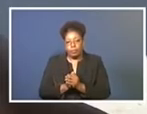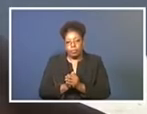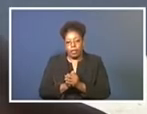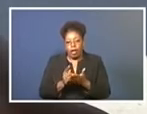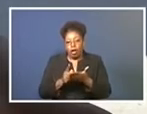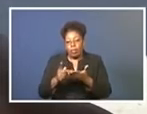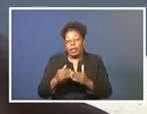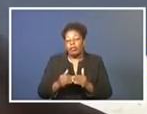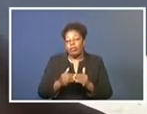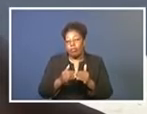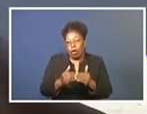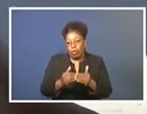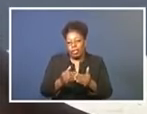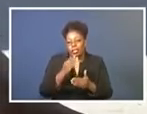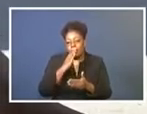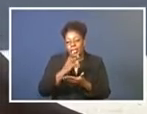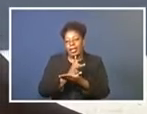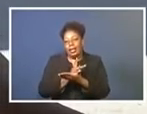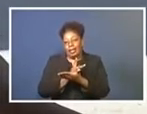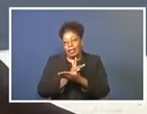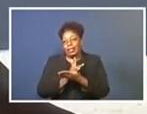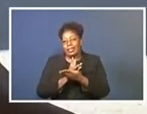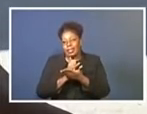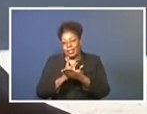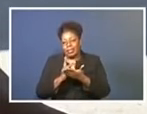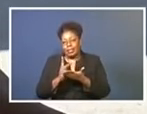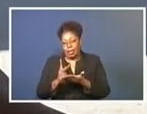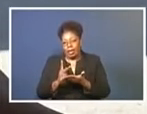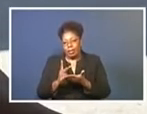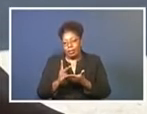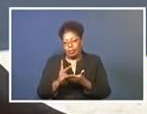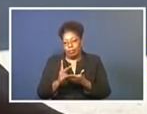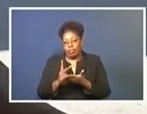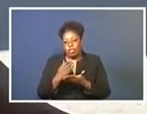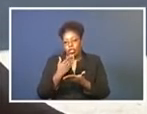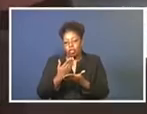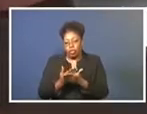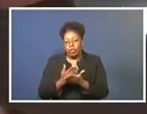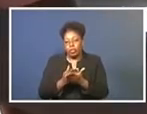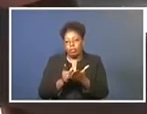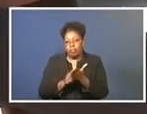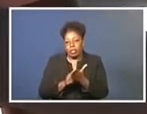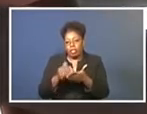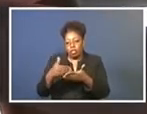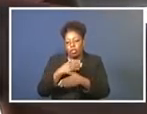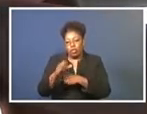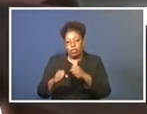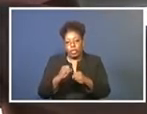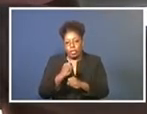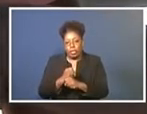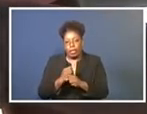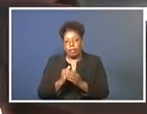whenever possible and just be kind. I think that's a good message going into the new year.